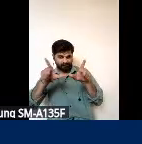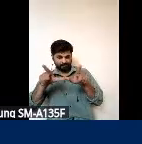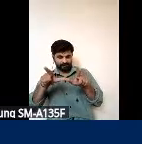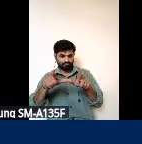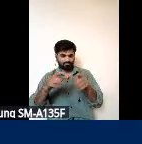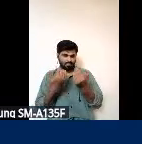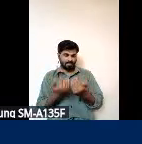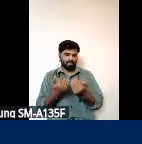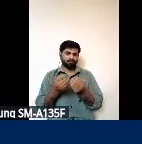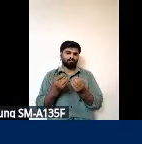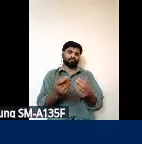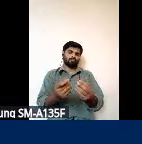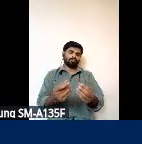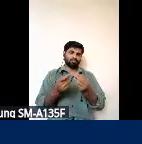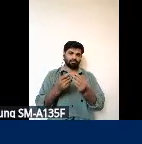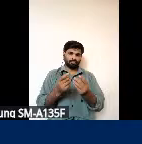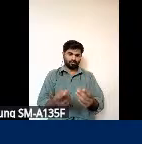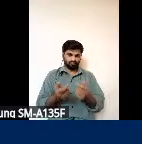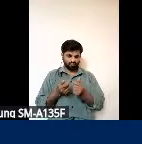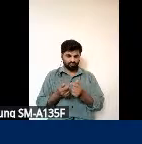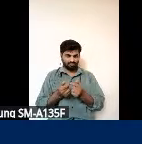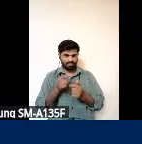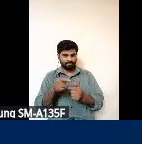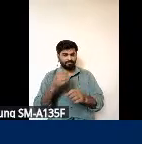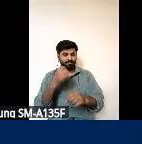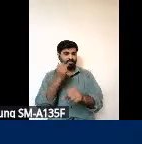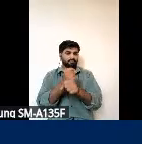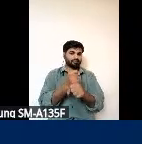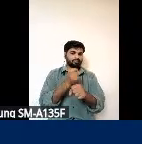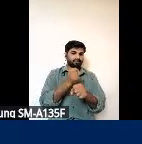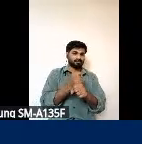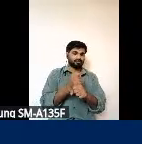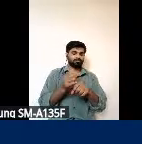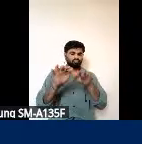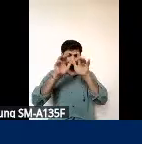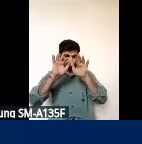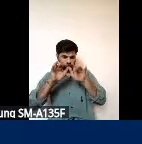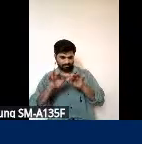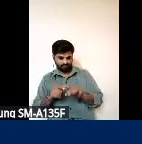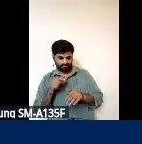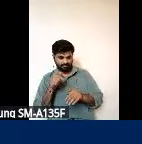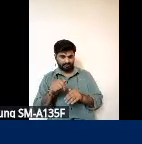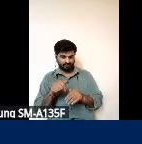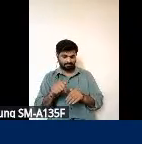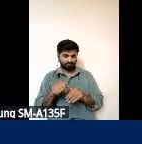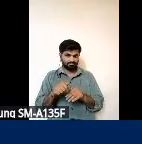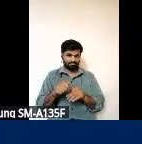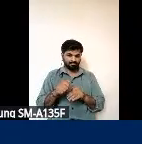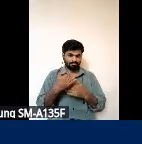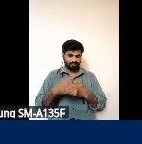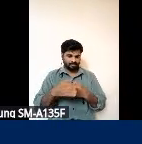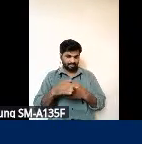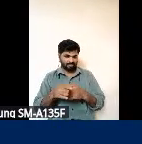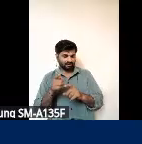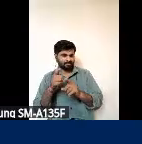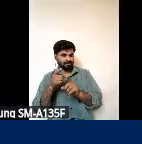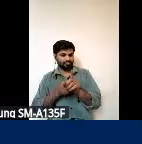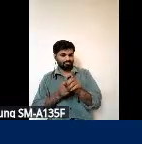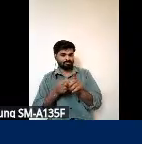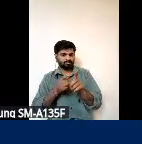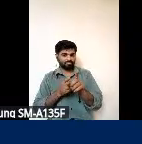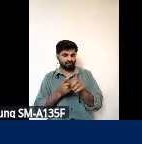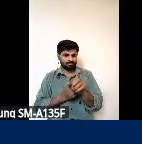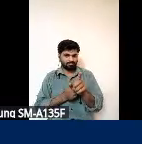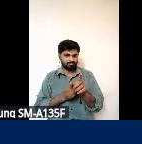given the government's recent comment. And on 16th June, they notified the census process itself. So